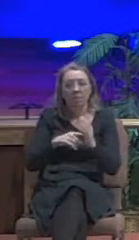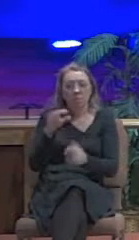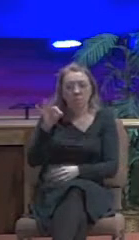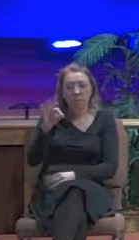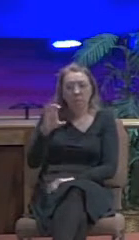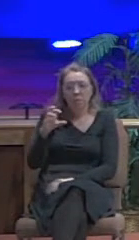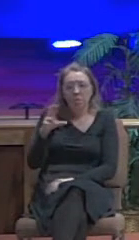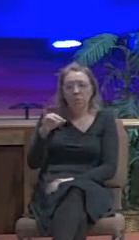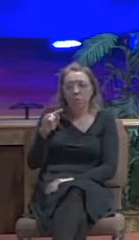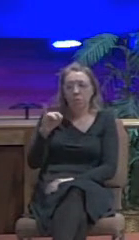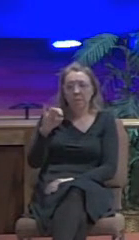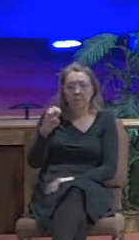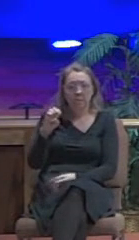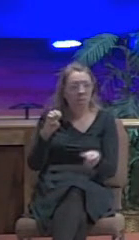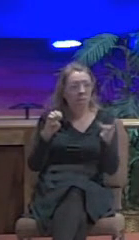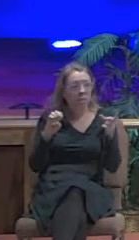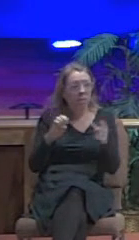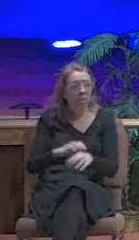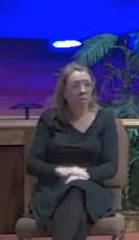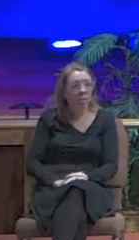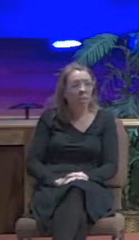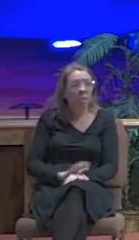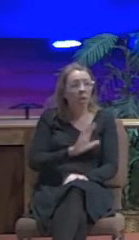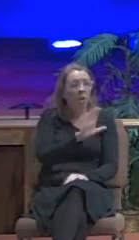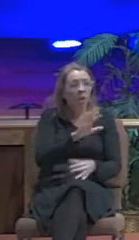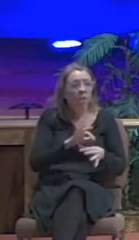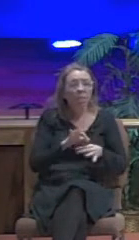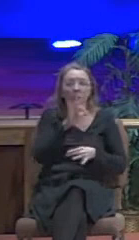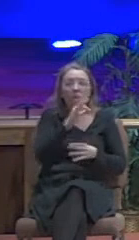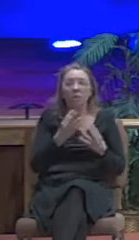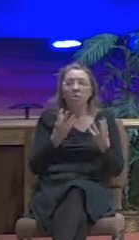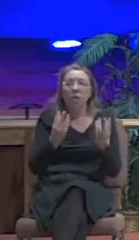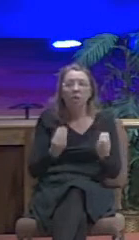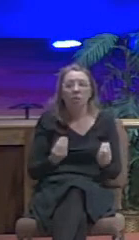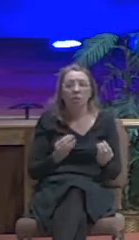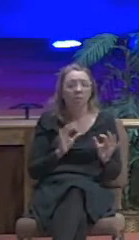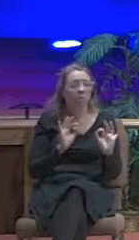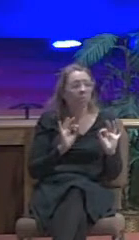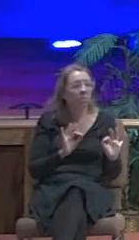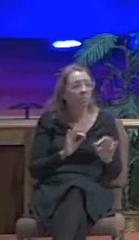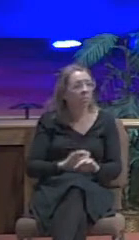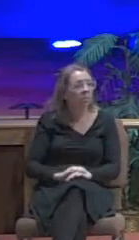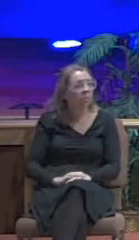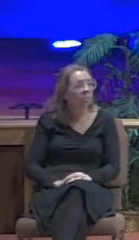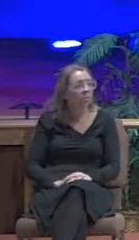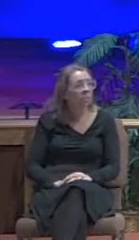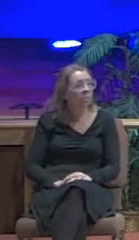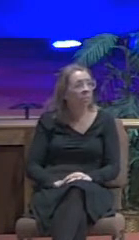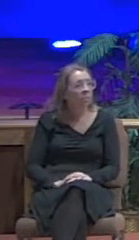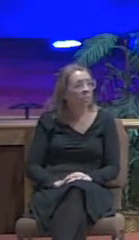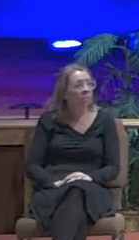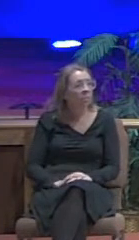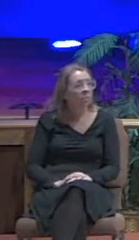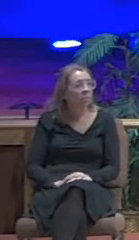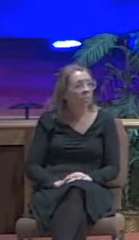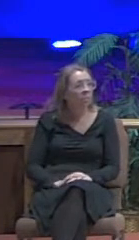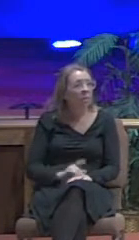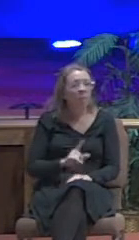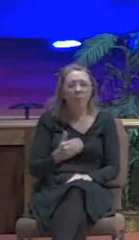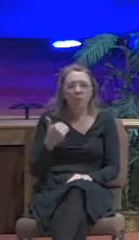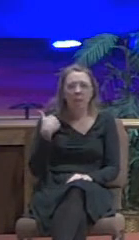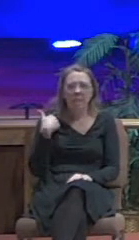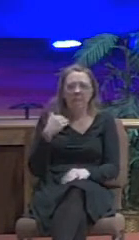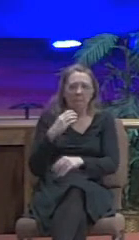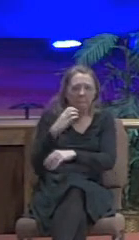She has such a gentle spirit about her, but she carries such power in her little